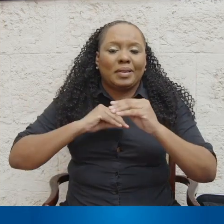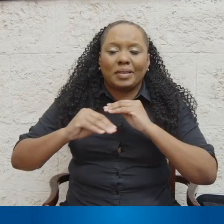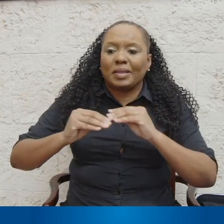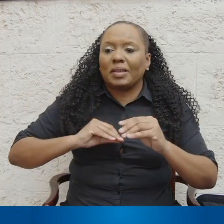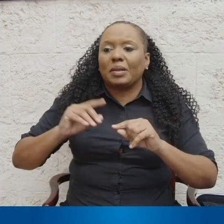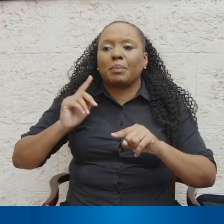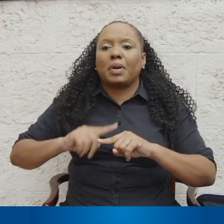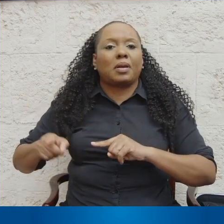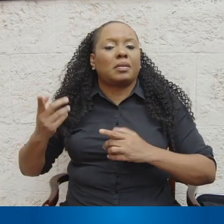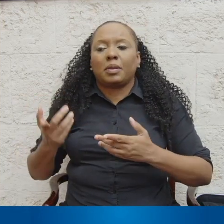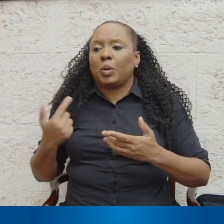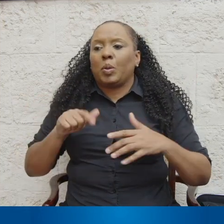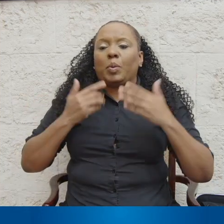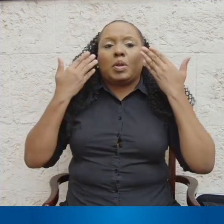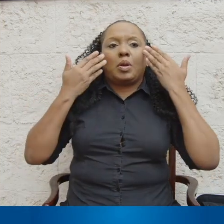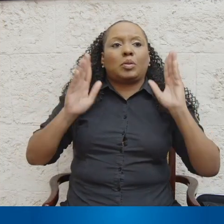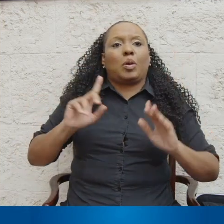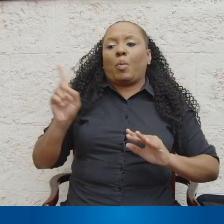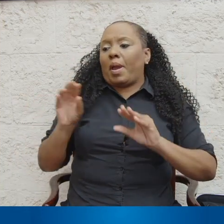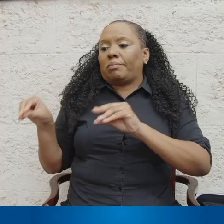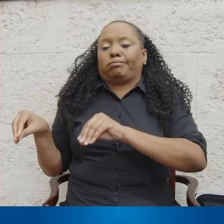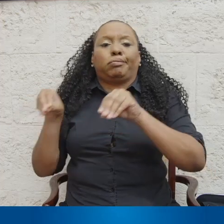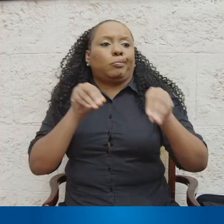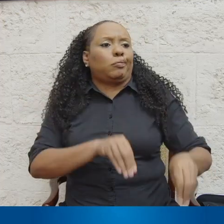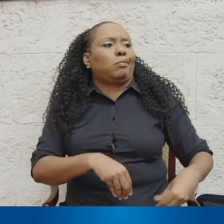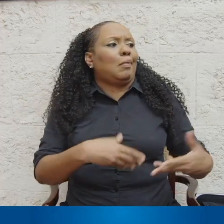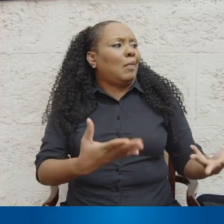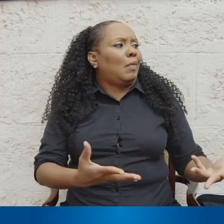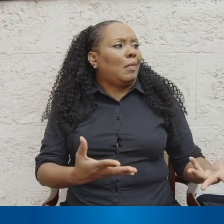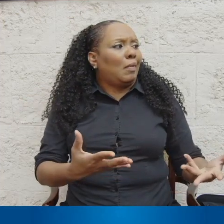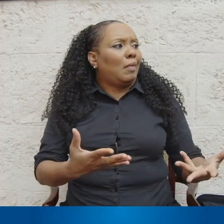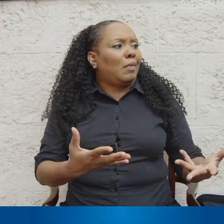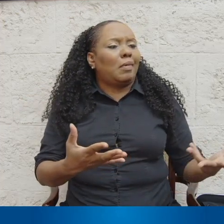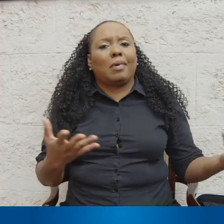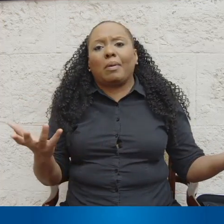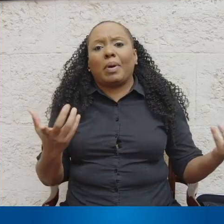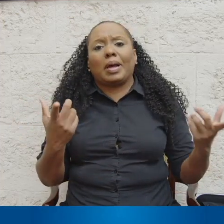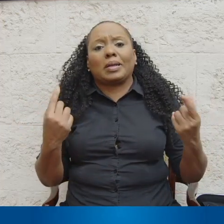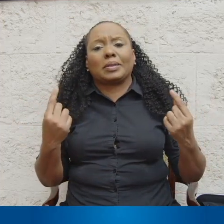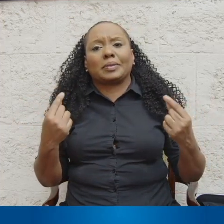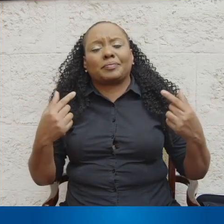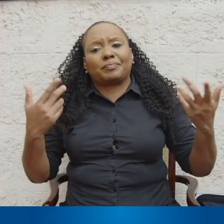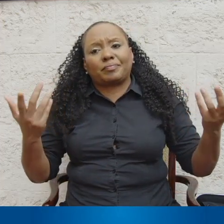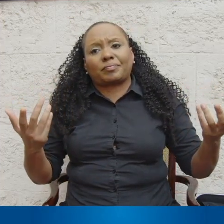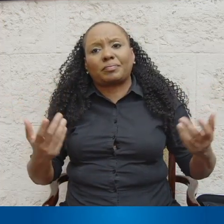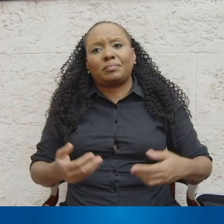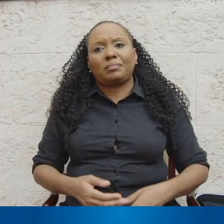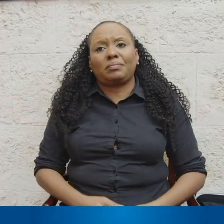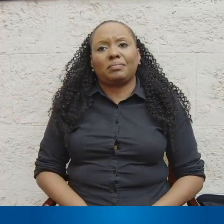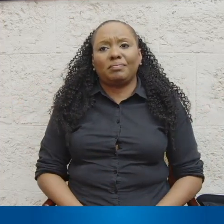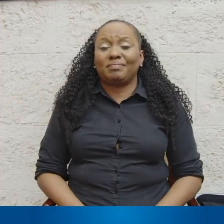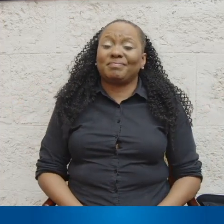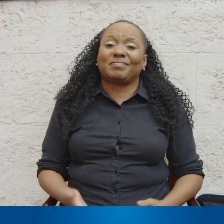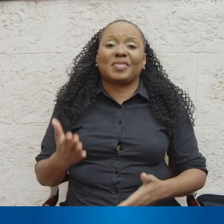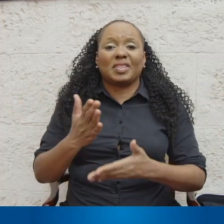have a space to put them into till we can get so that we can repair their house. So there have been stumbling blocks. They've been working through them.